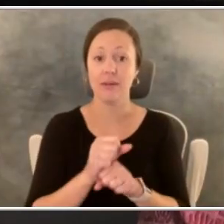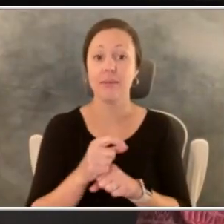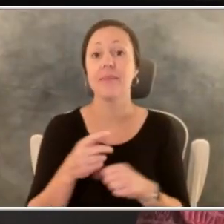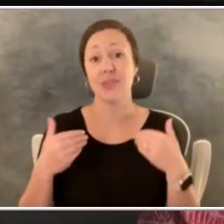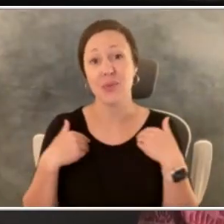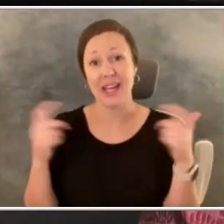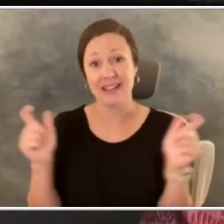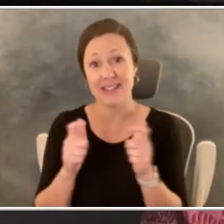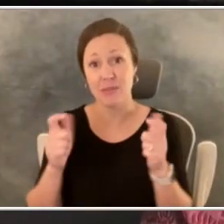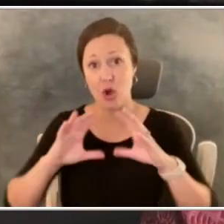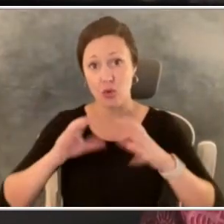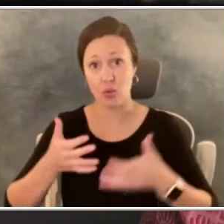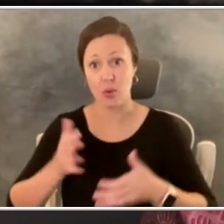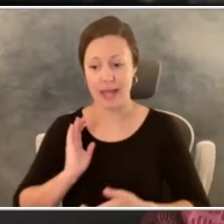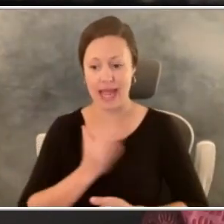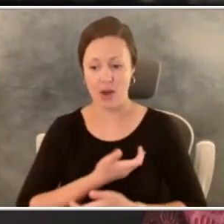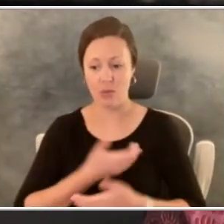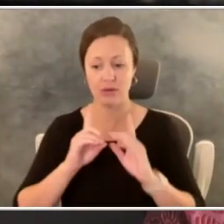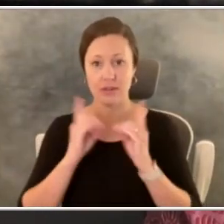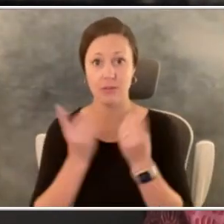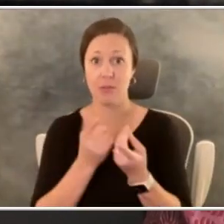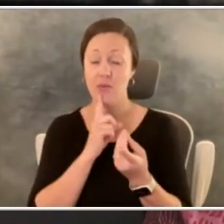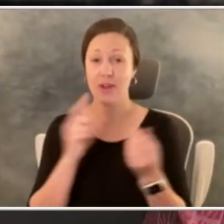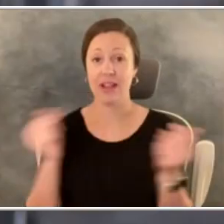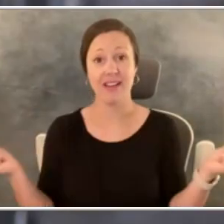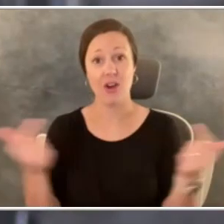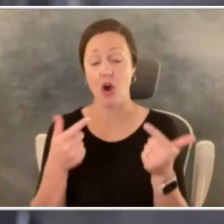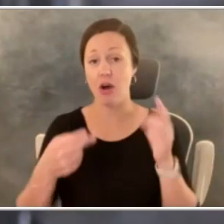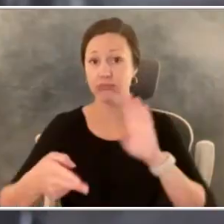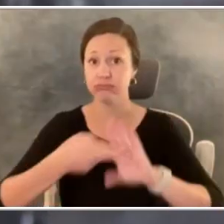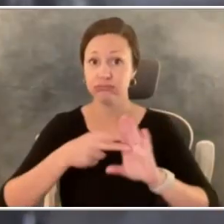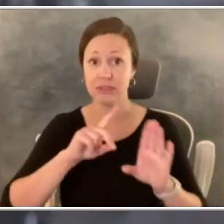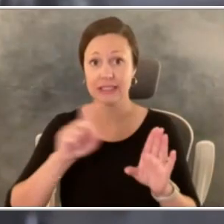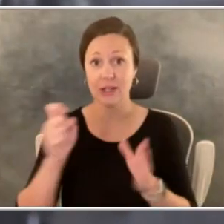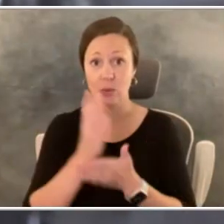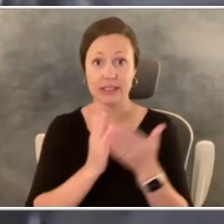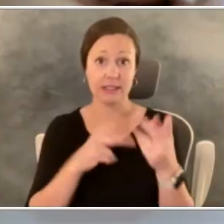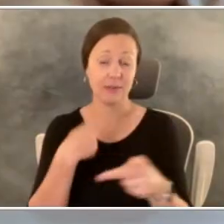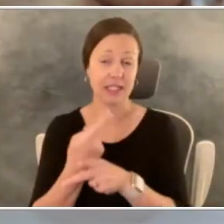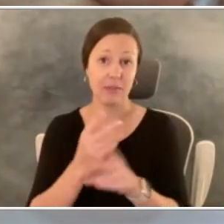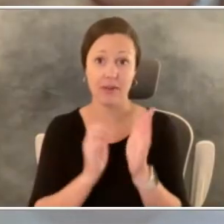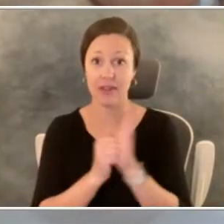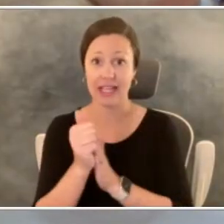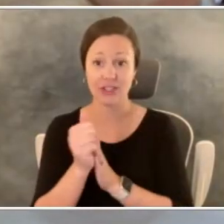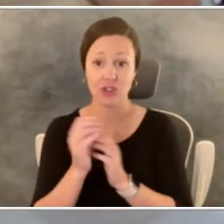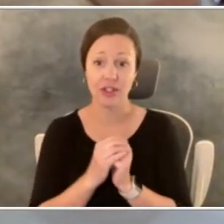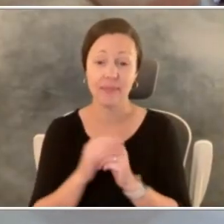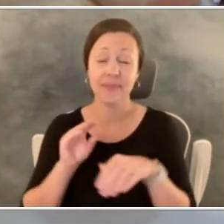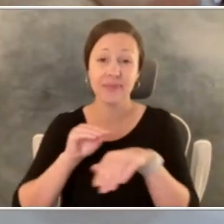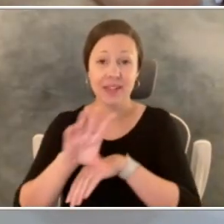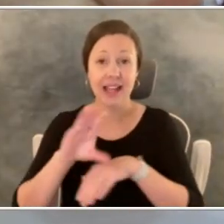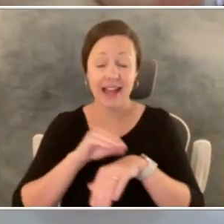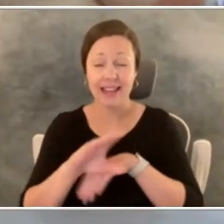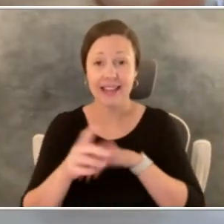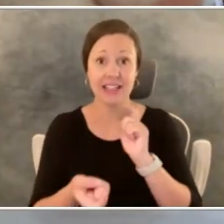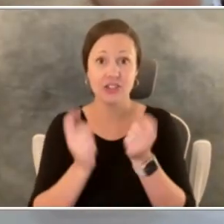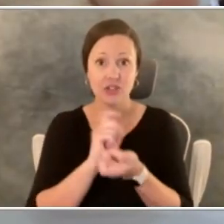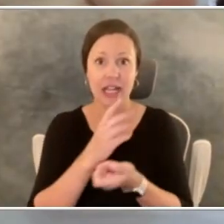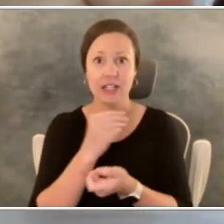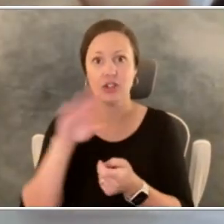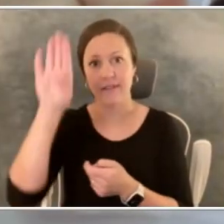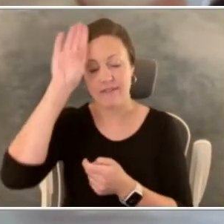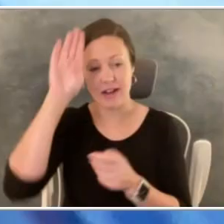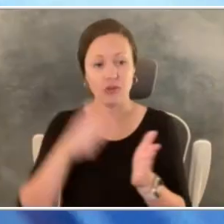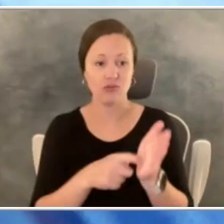that have all been diagnosed with some type of cancer. Guidelines changed and firefighters were required to have